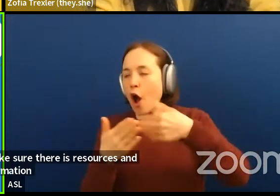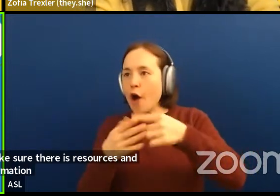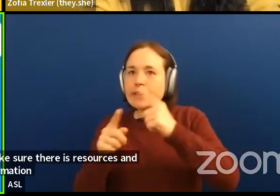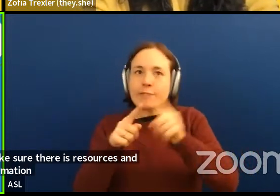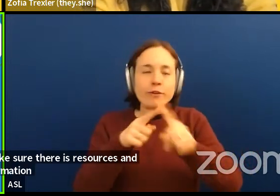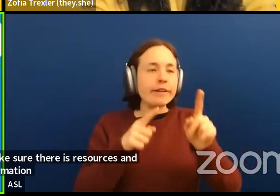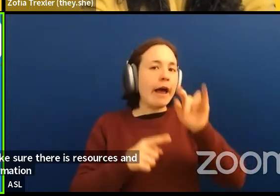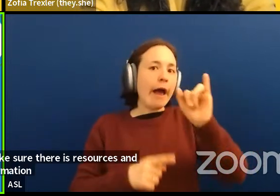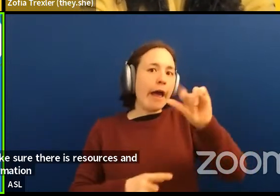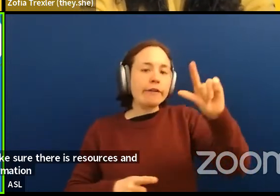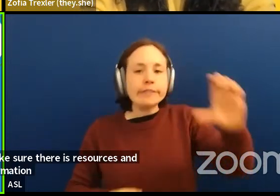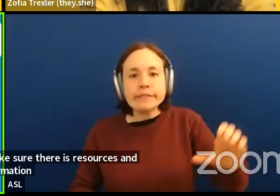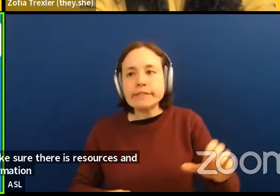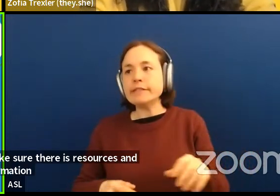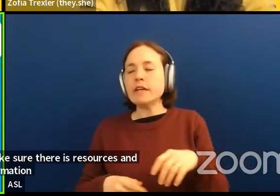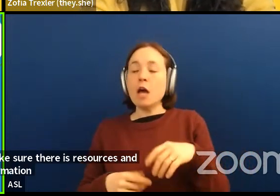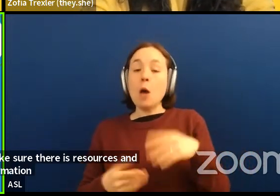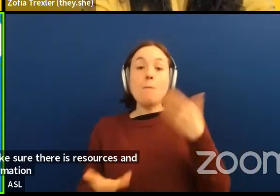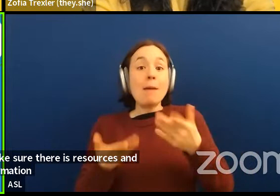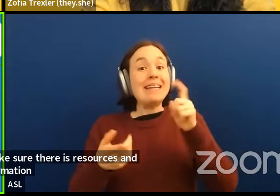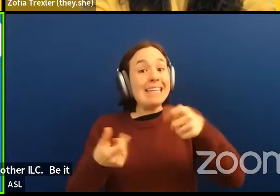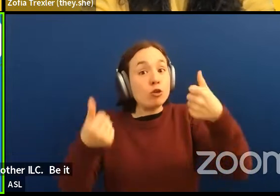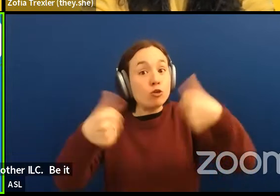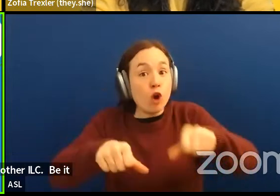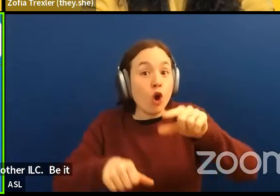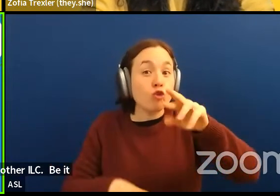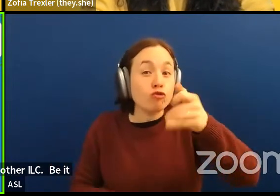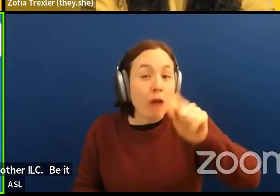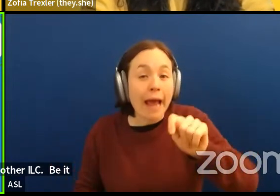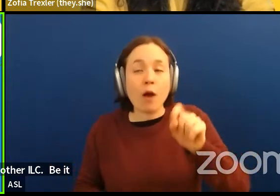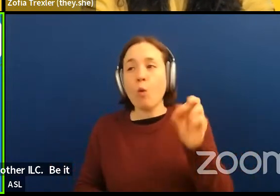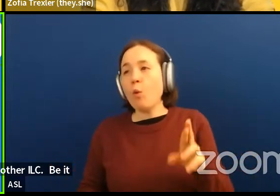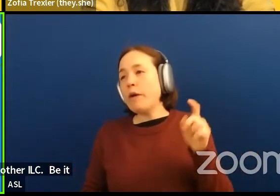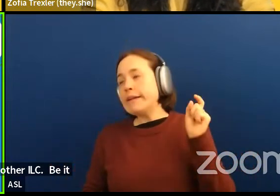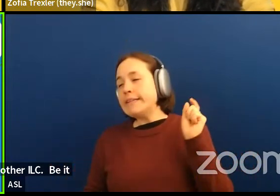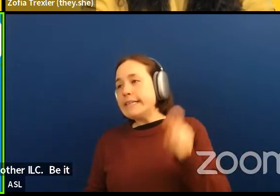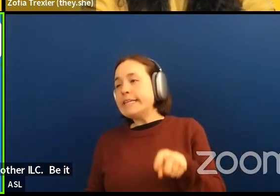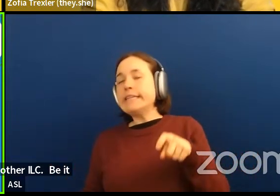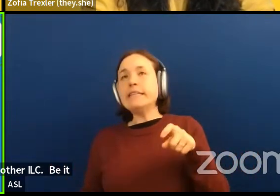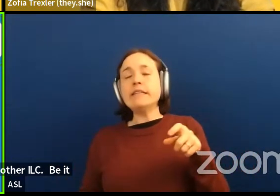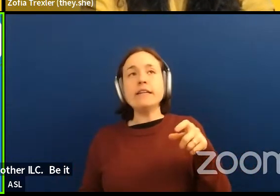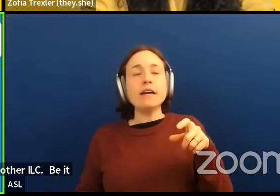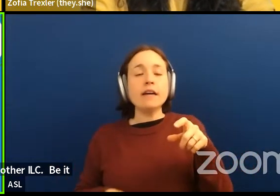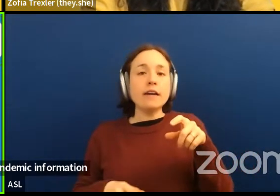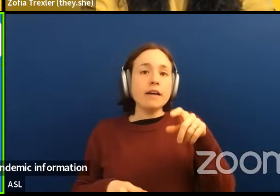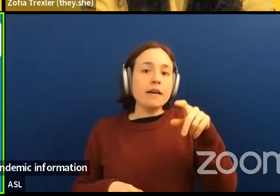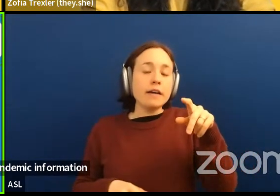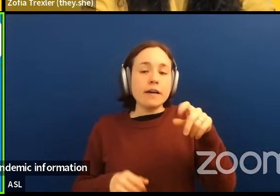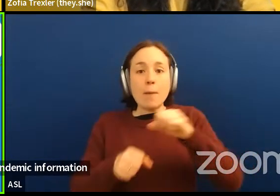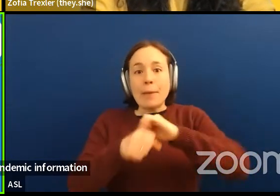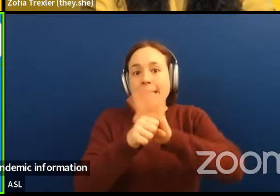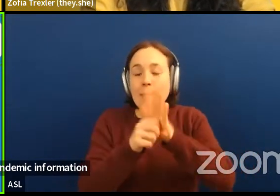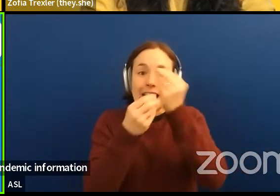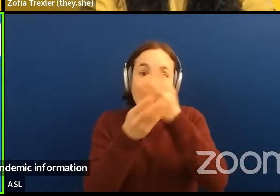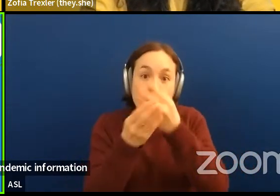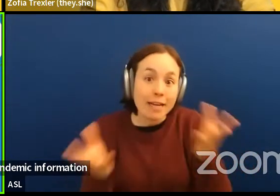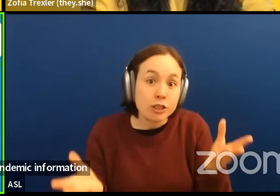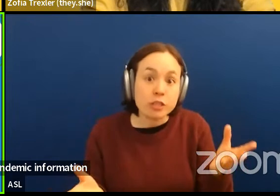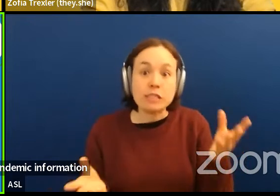be it grants, be it pandemic information, be it AT